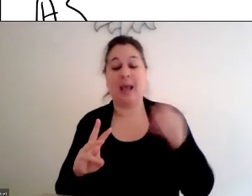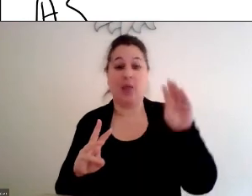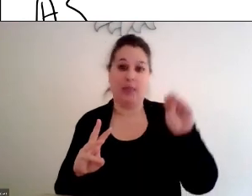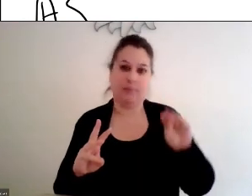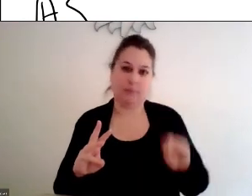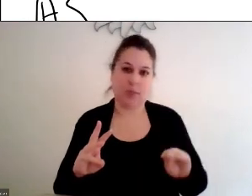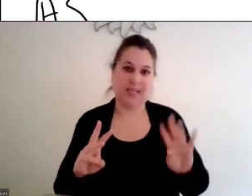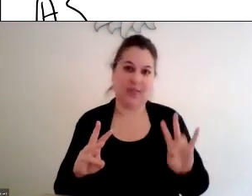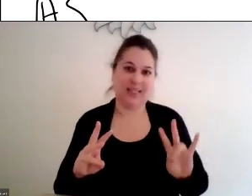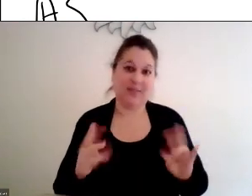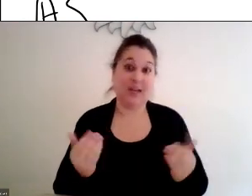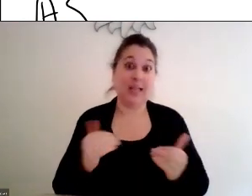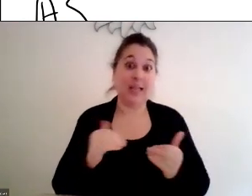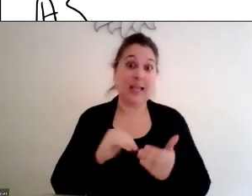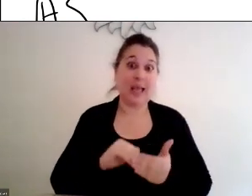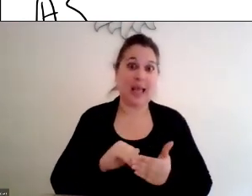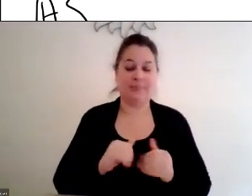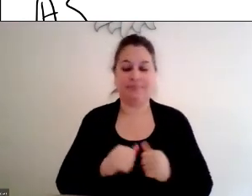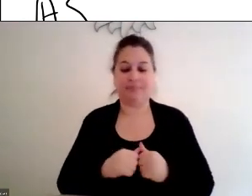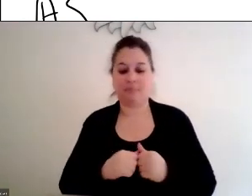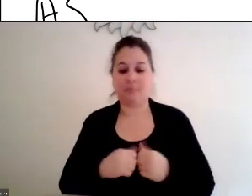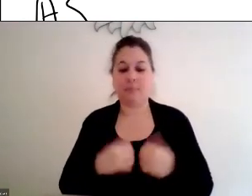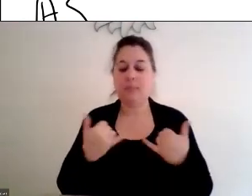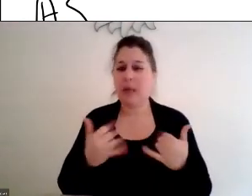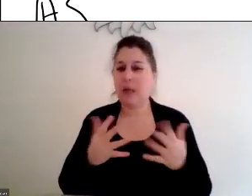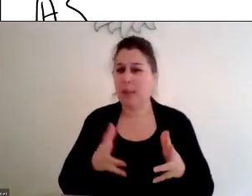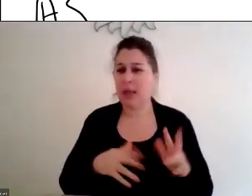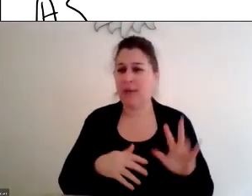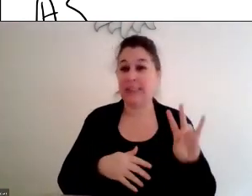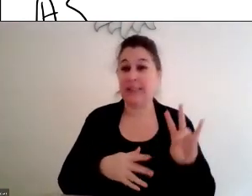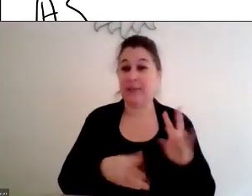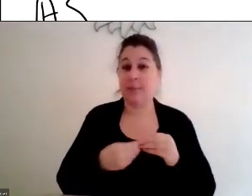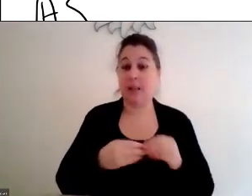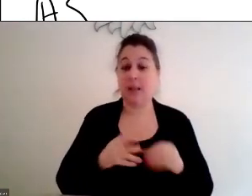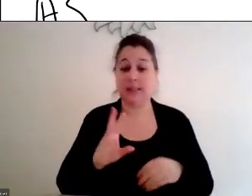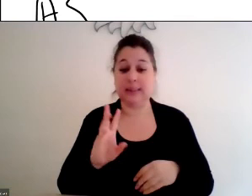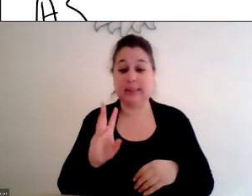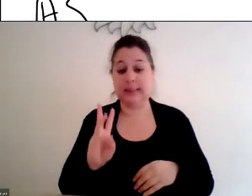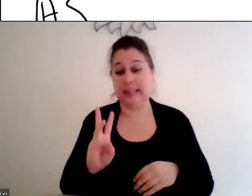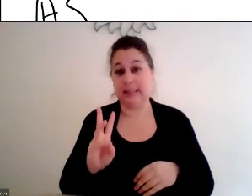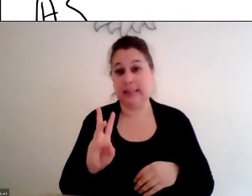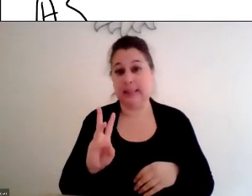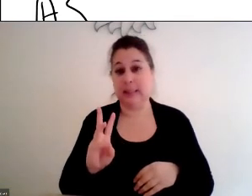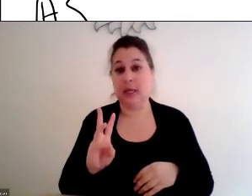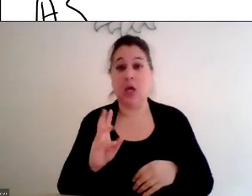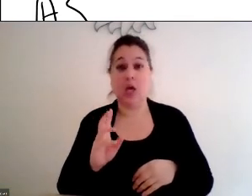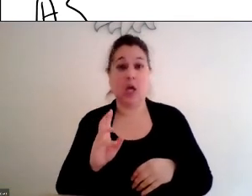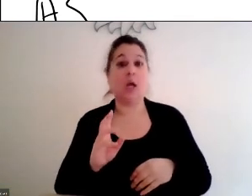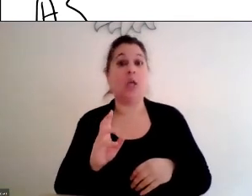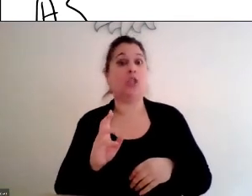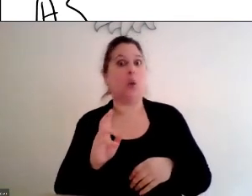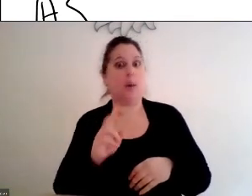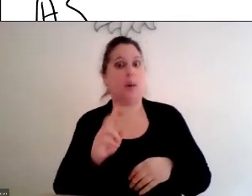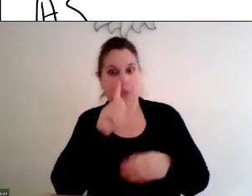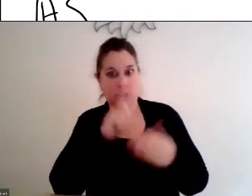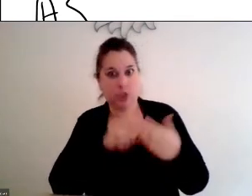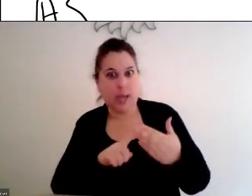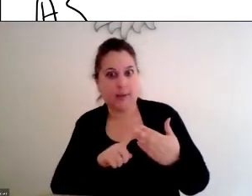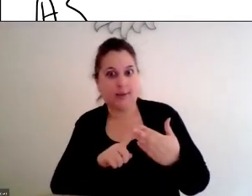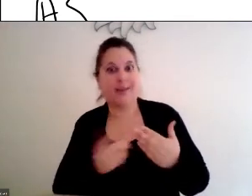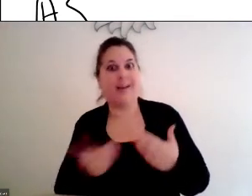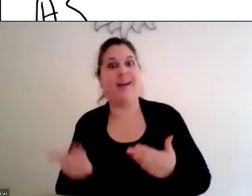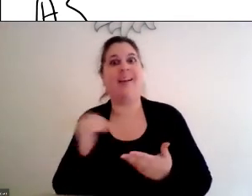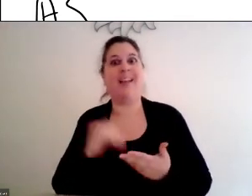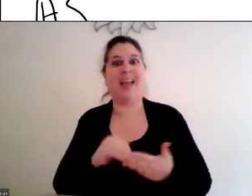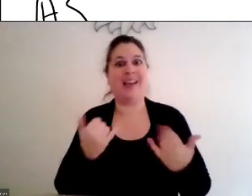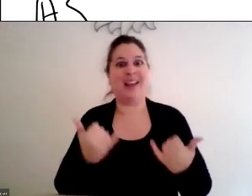any exponents? Nope. Any multiplication or division? Nope. Any addition or subtraction? Yes, addition. So